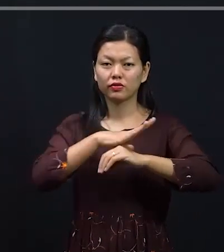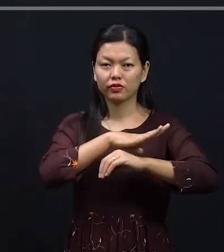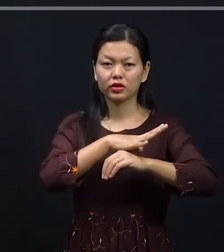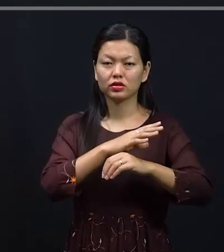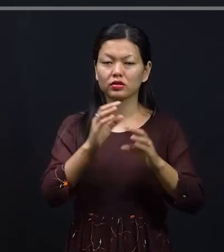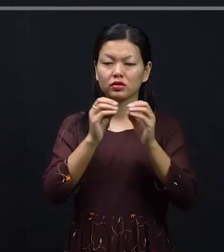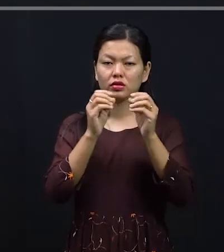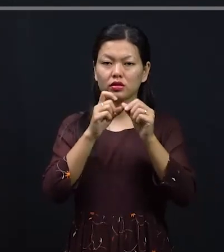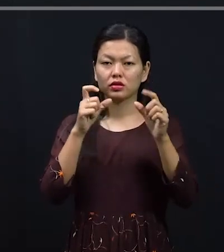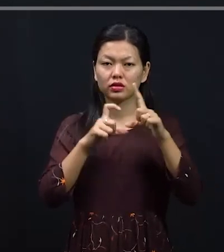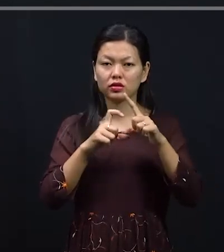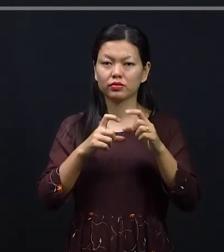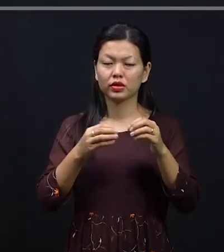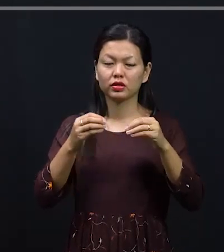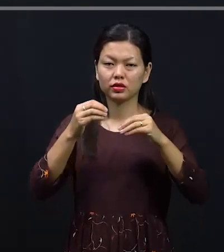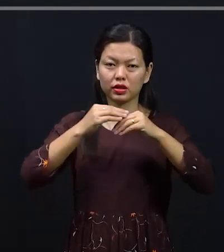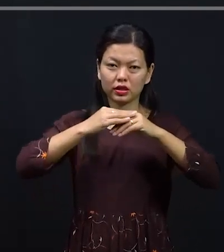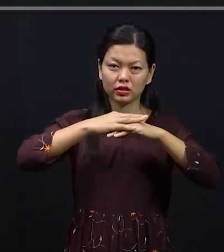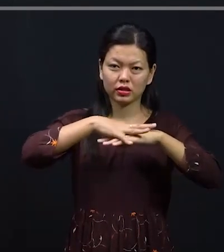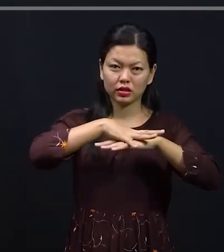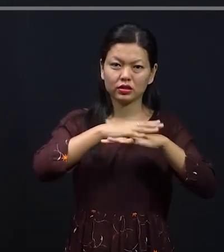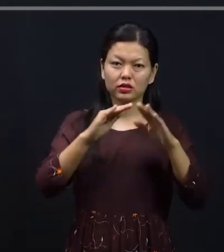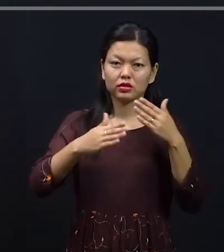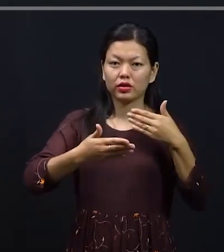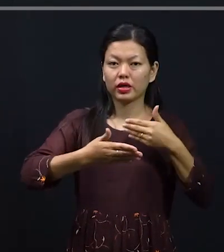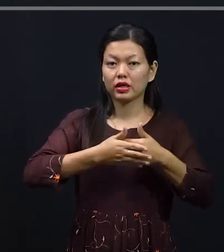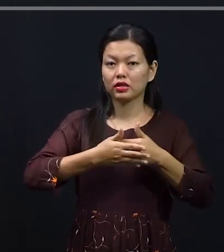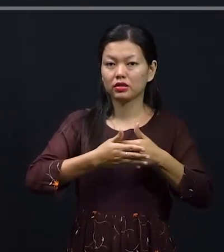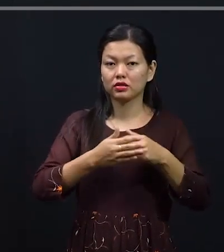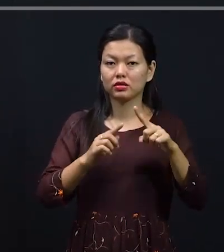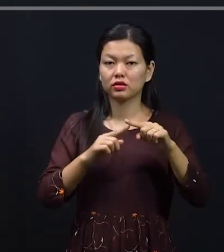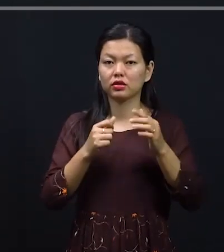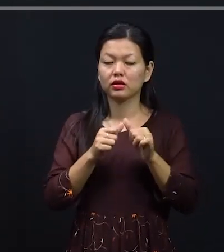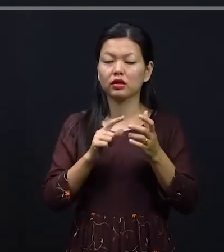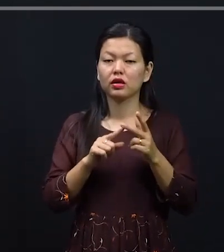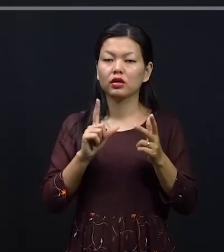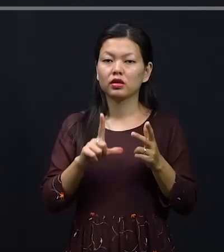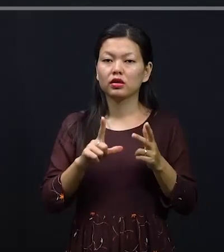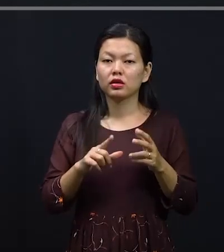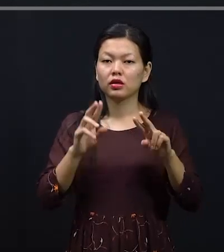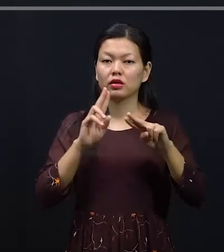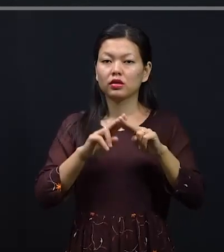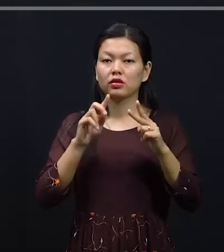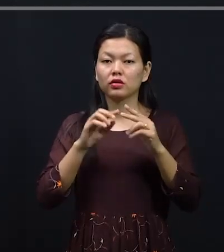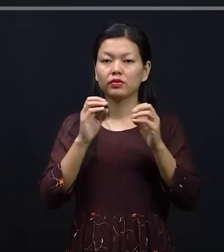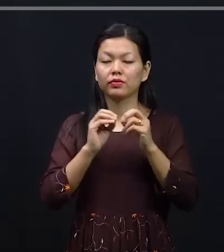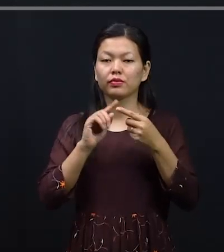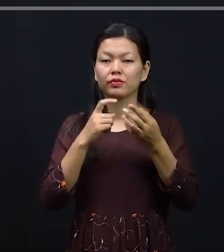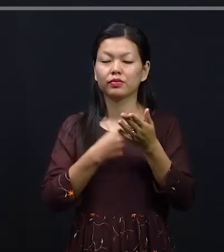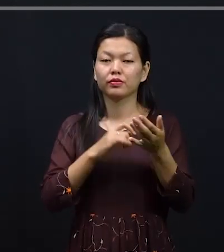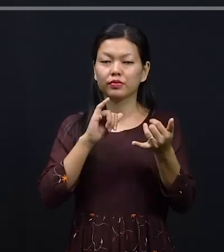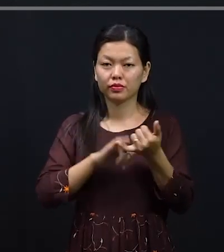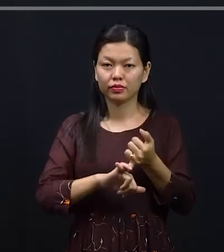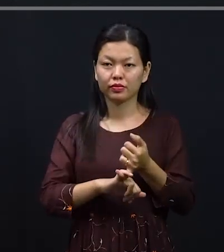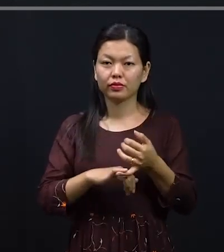attaches itself to the bacteria by means of the tail, and these are also known as tail fibers, and they inject the